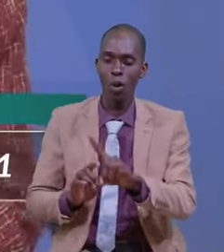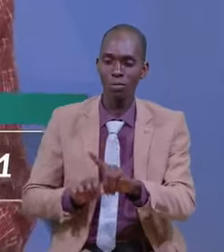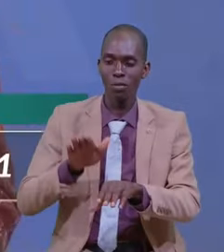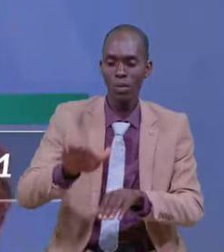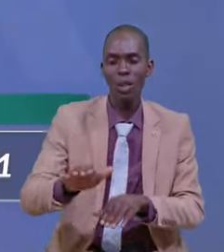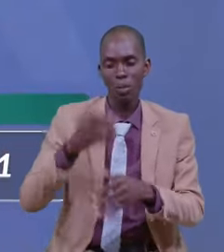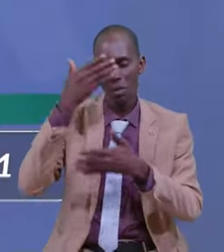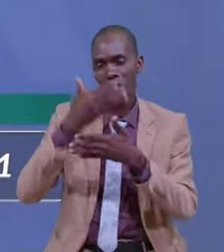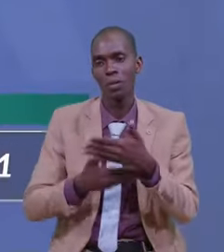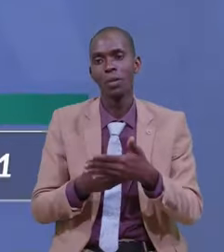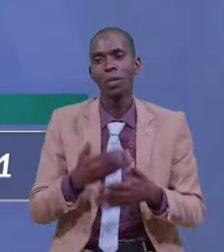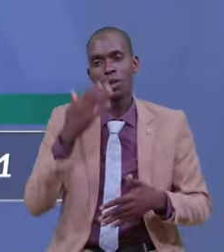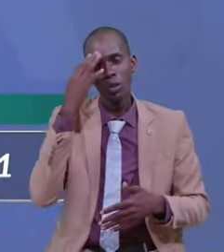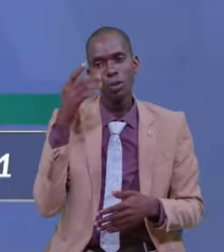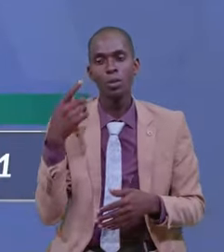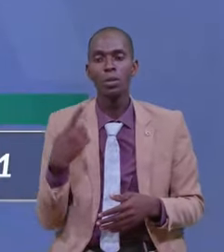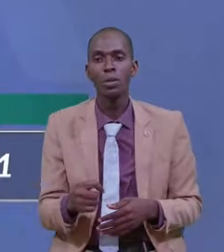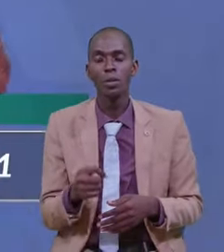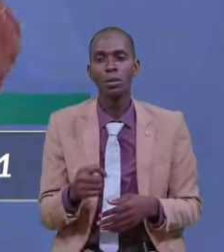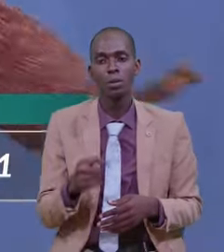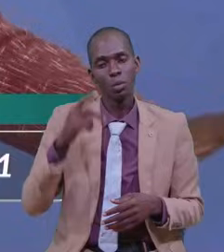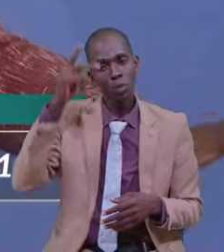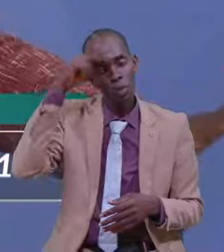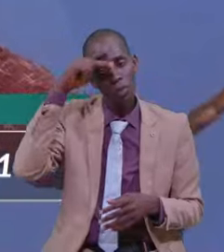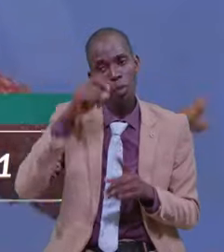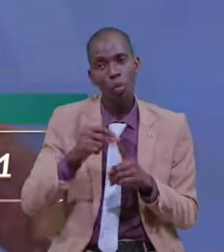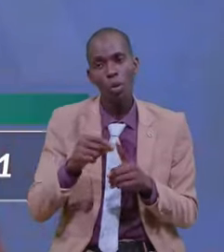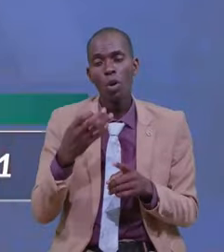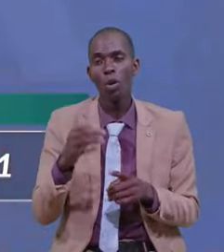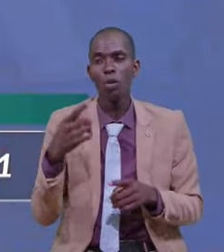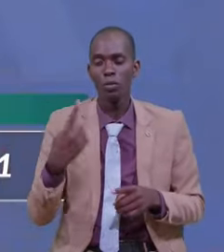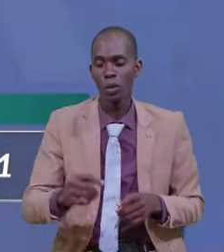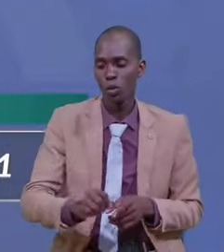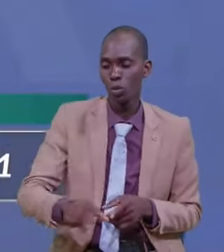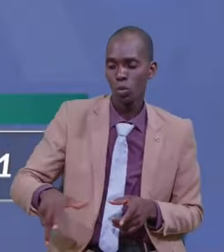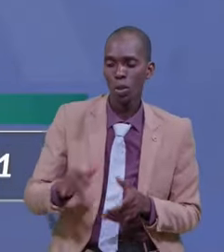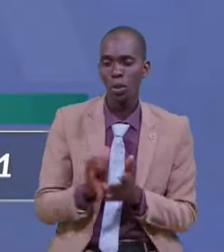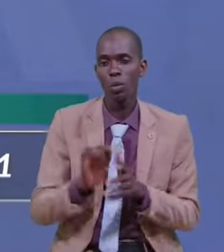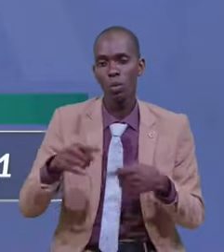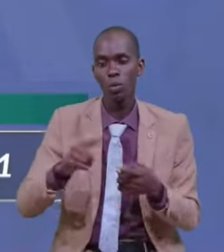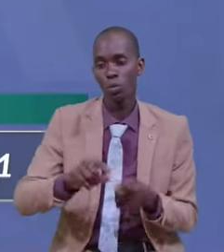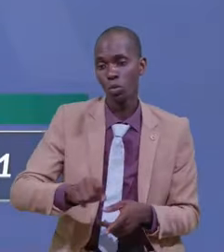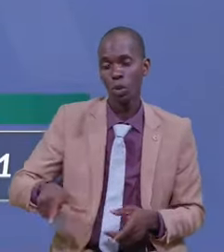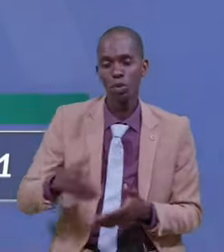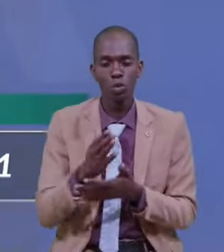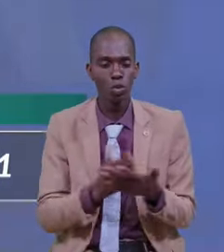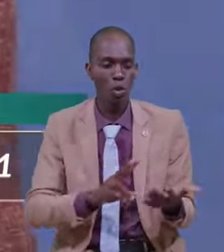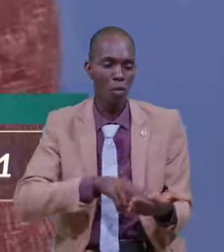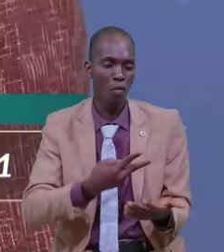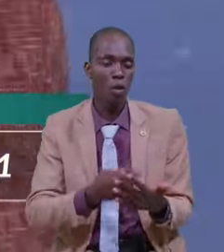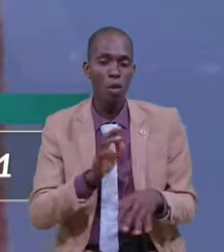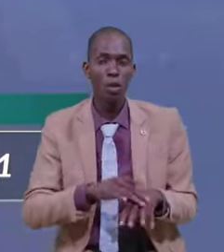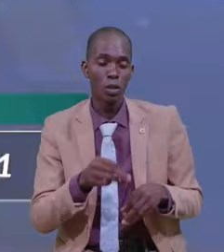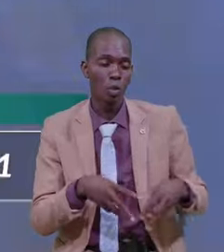so I went for to sow, and some fell by the wayside, and the birds